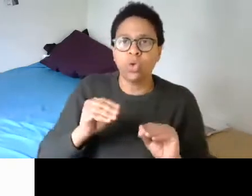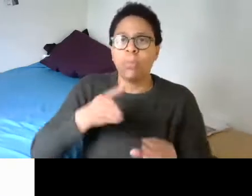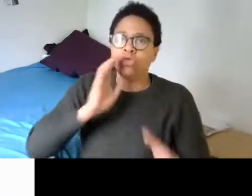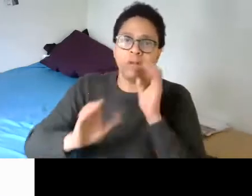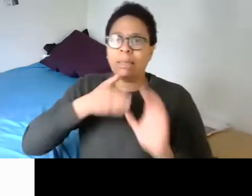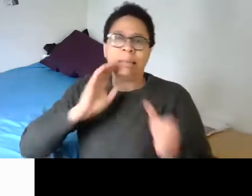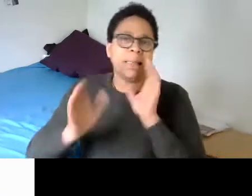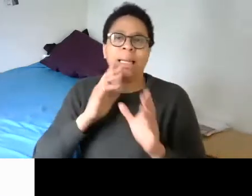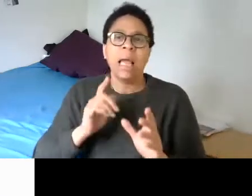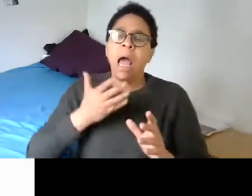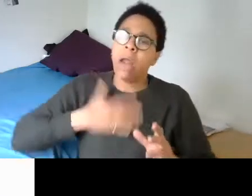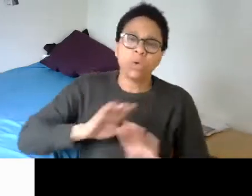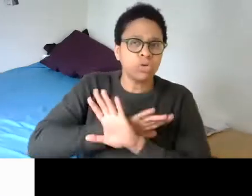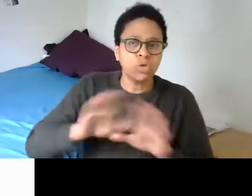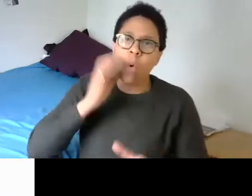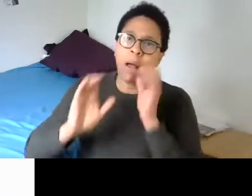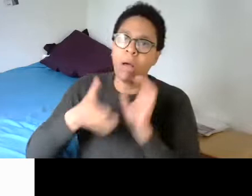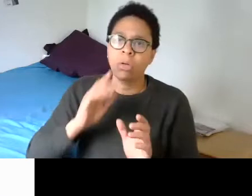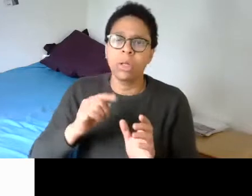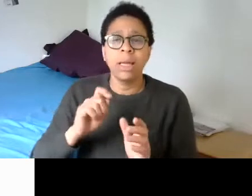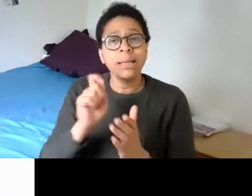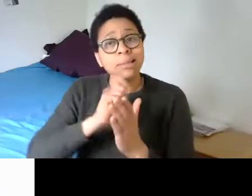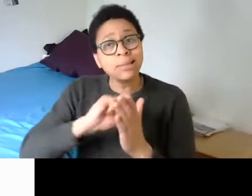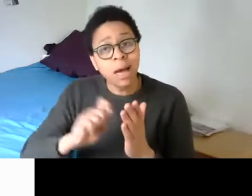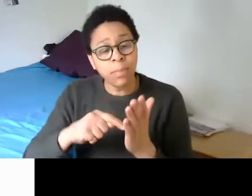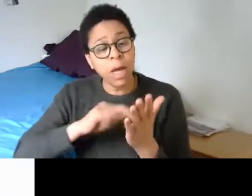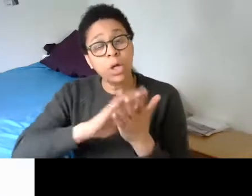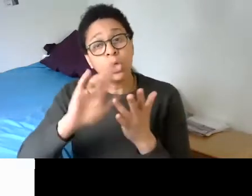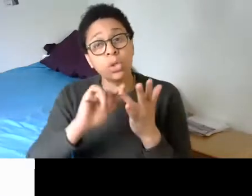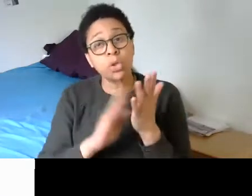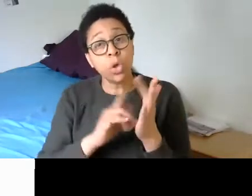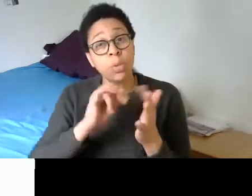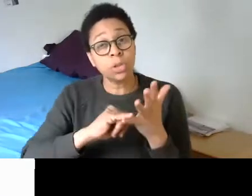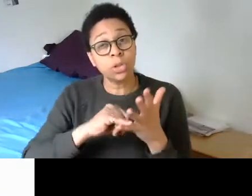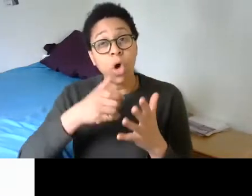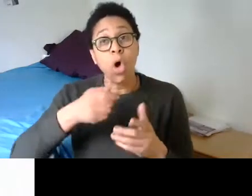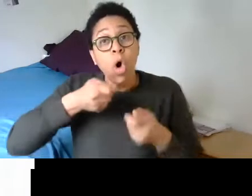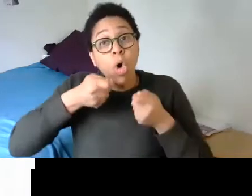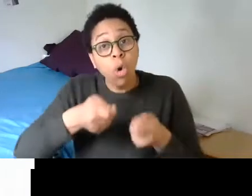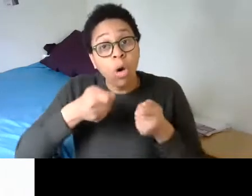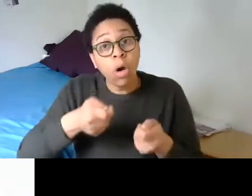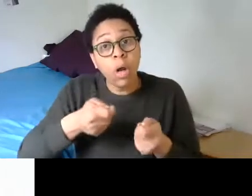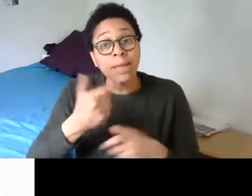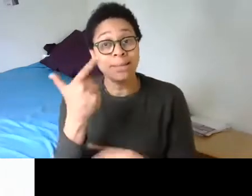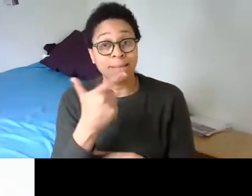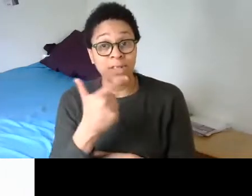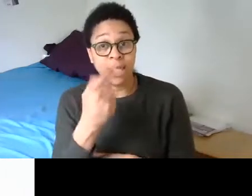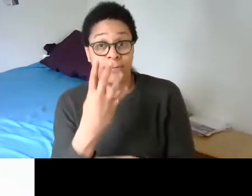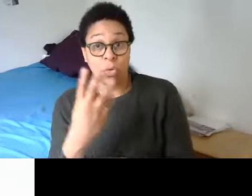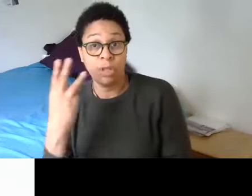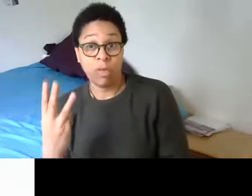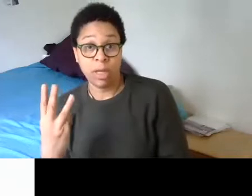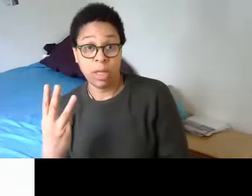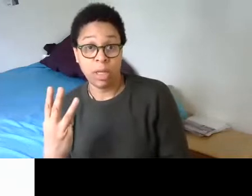life. And it's signed by a man named Thomas Cook, September the 9th, 1743. Throughout this book